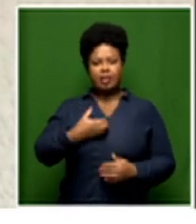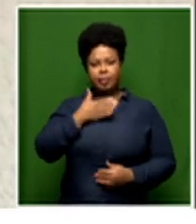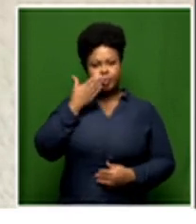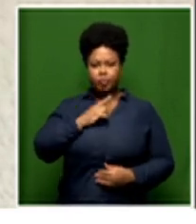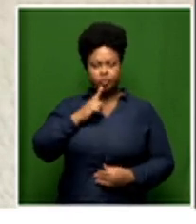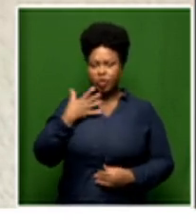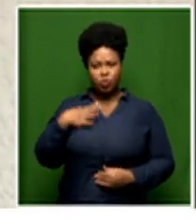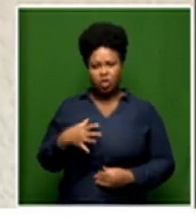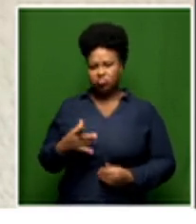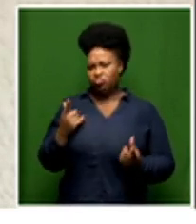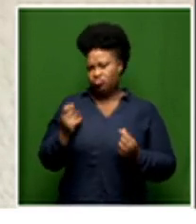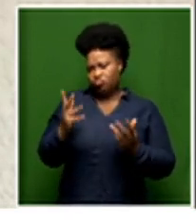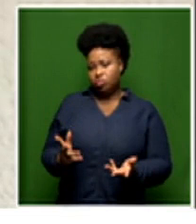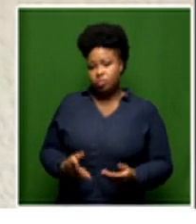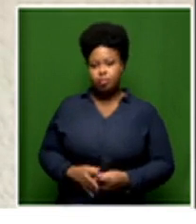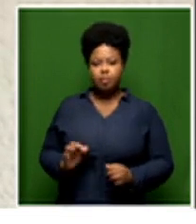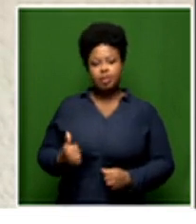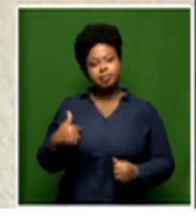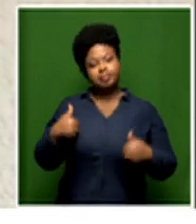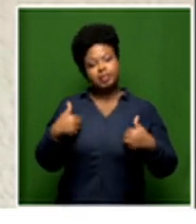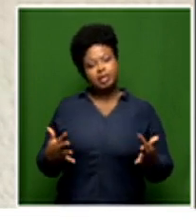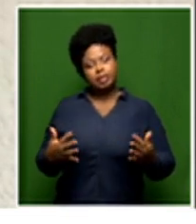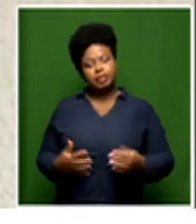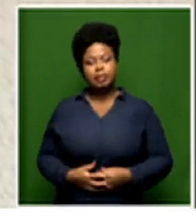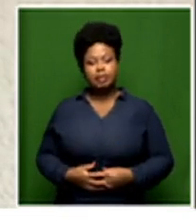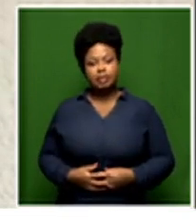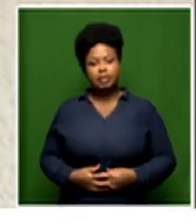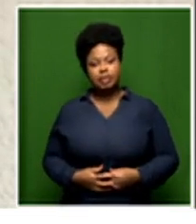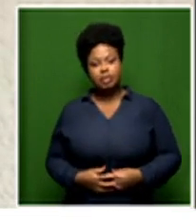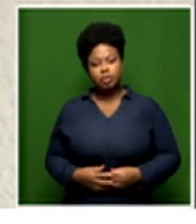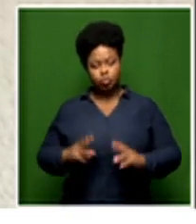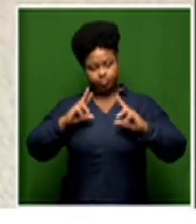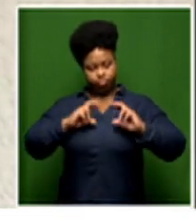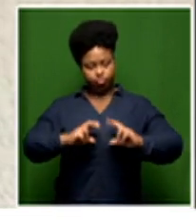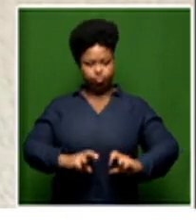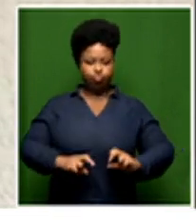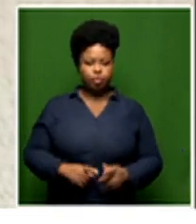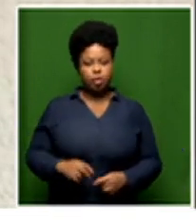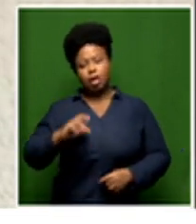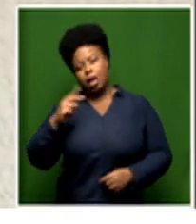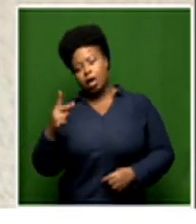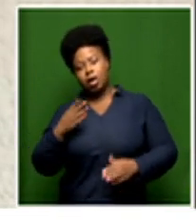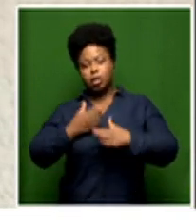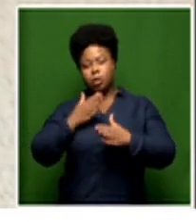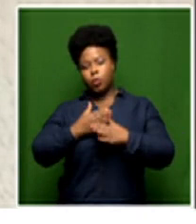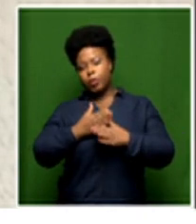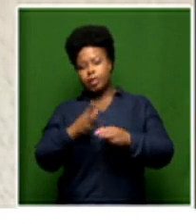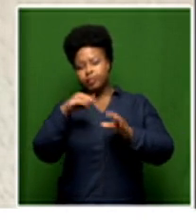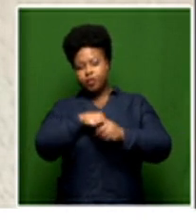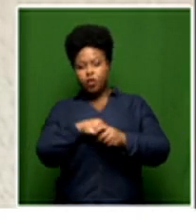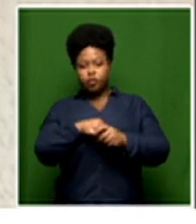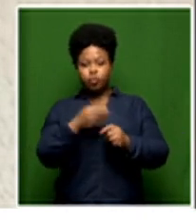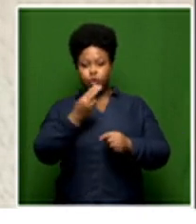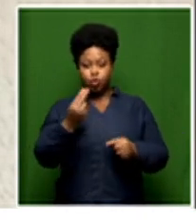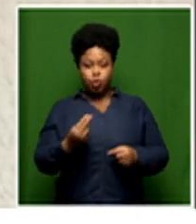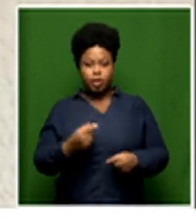didn't want to see myself like that. And then I started to investigate what other careers comes with drawing. Then